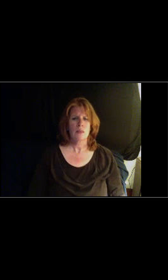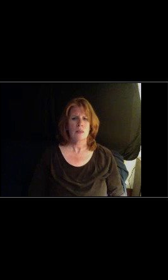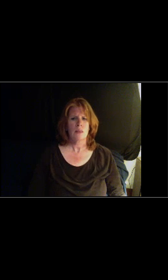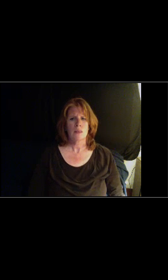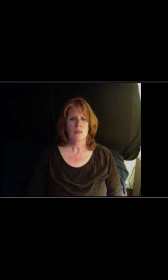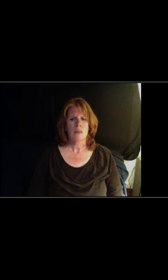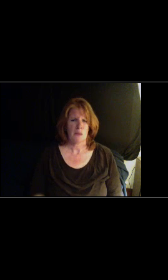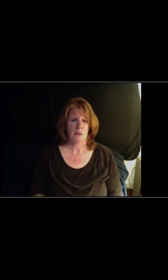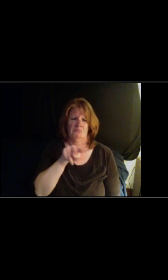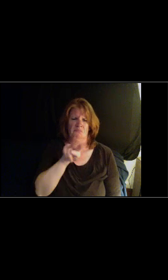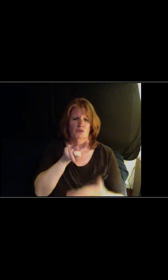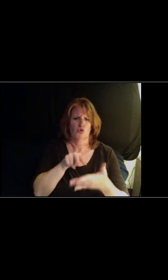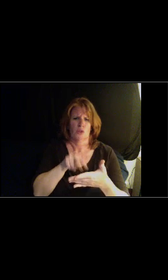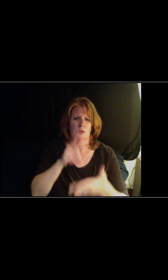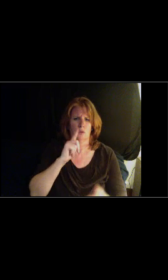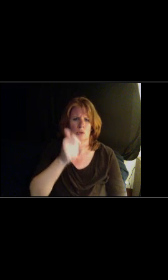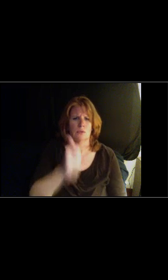perfect.